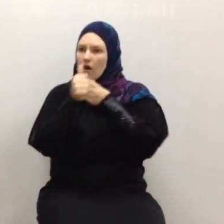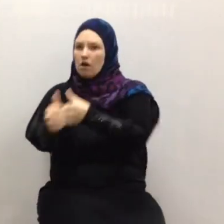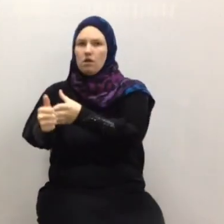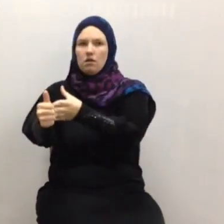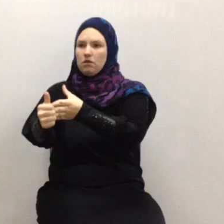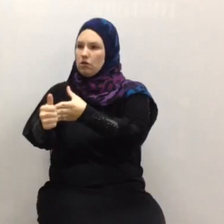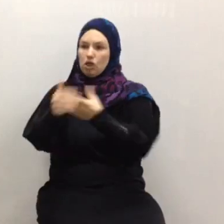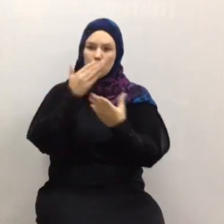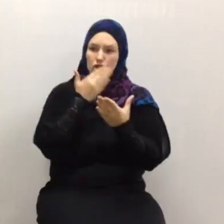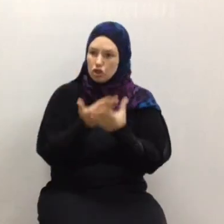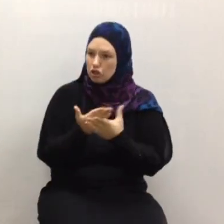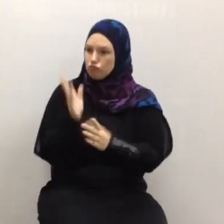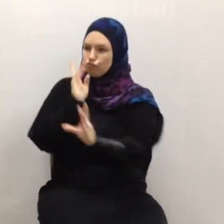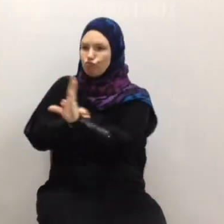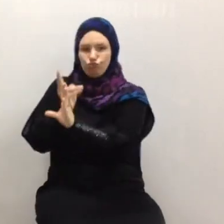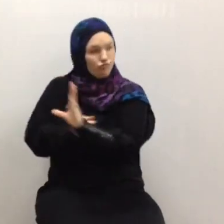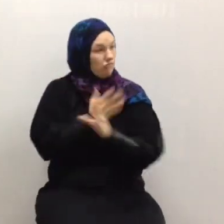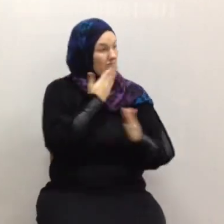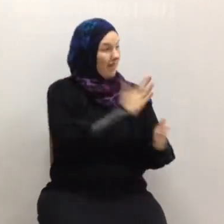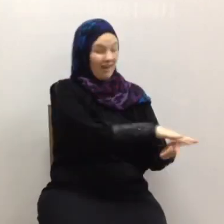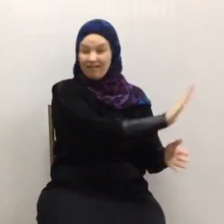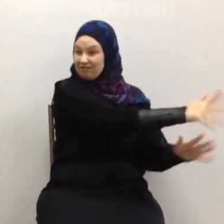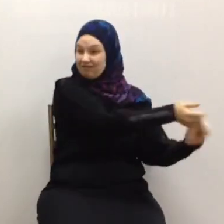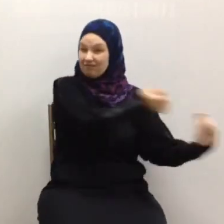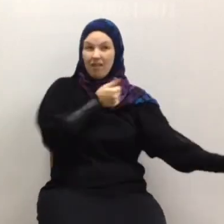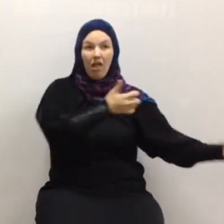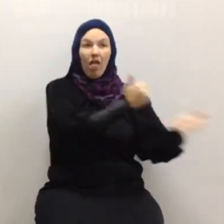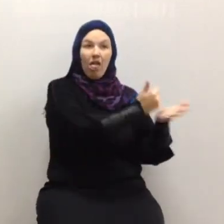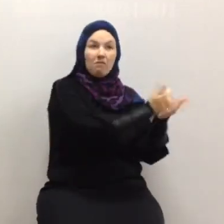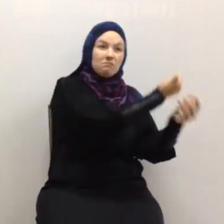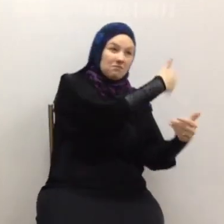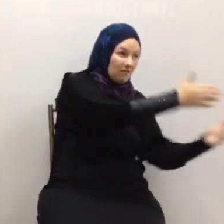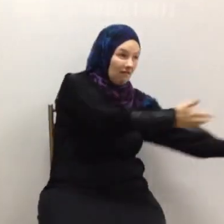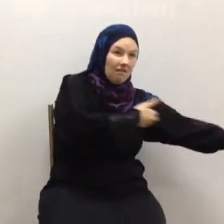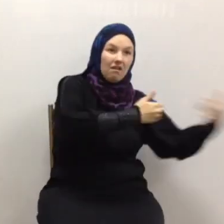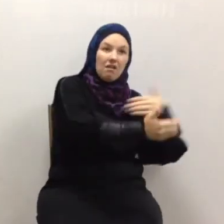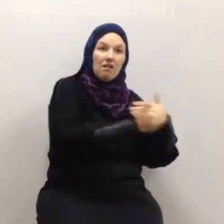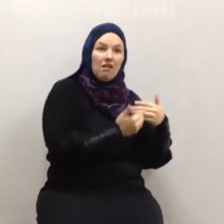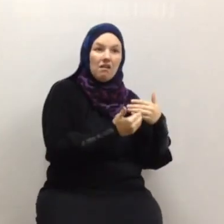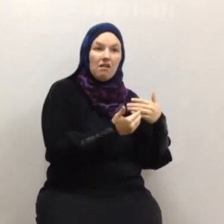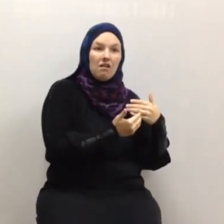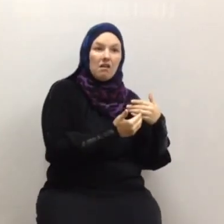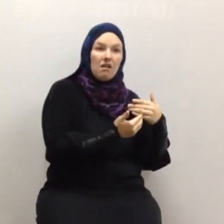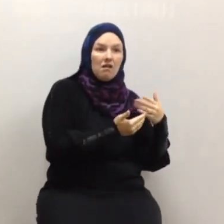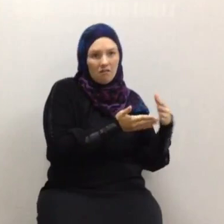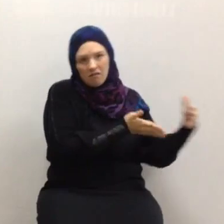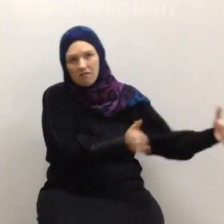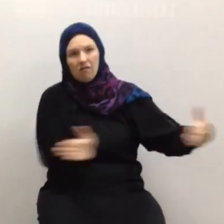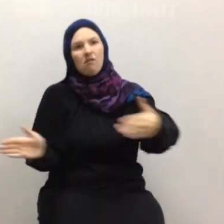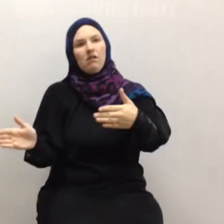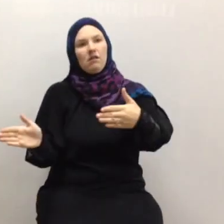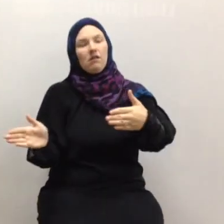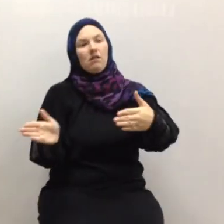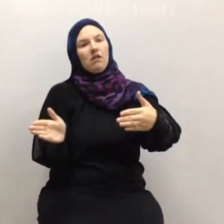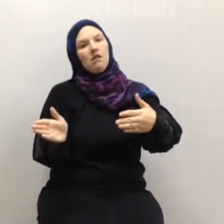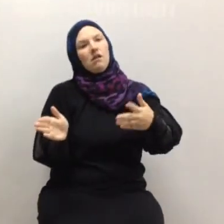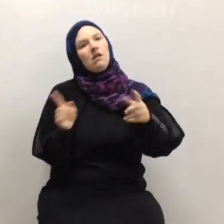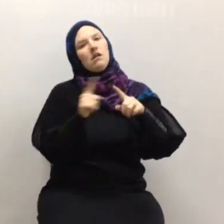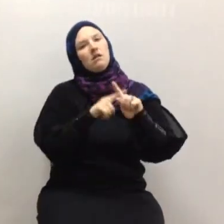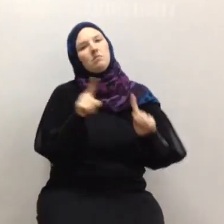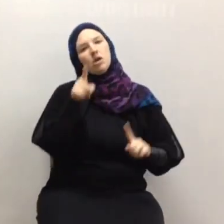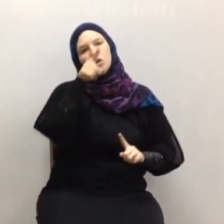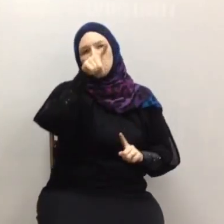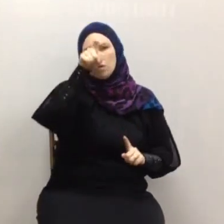But even among those who do all of that, you be the first of Muslims.